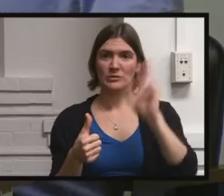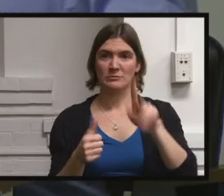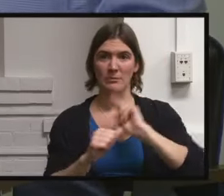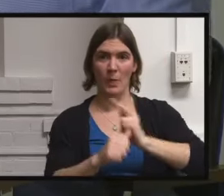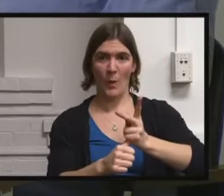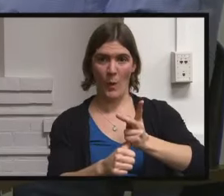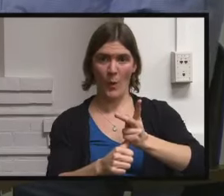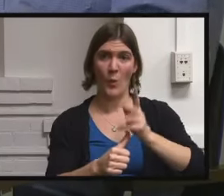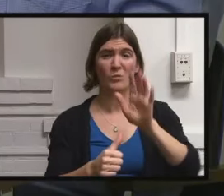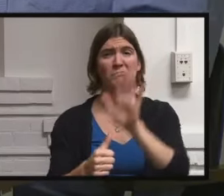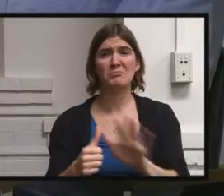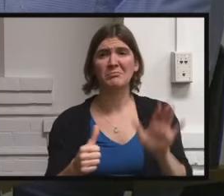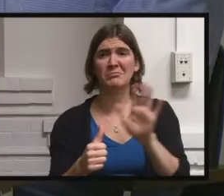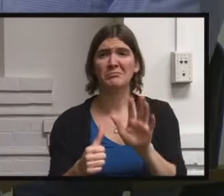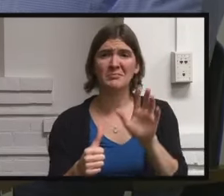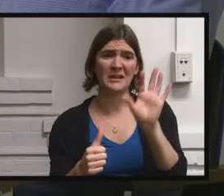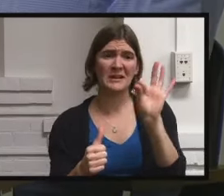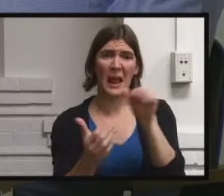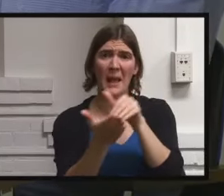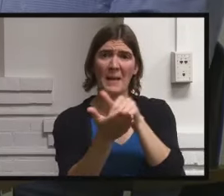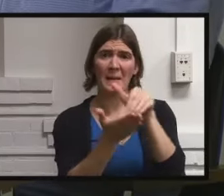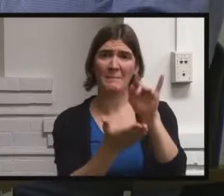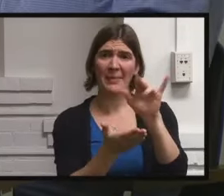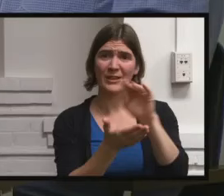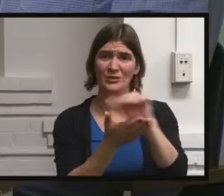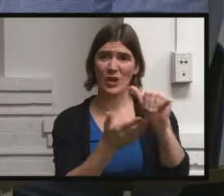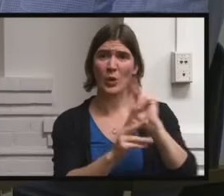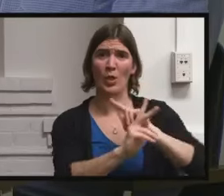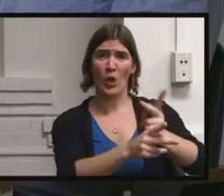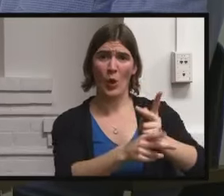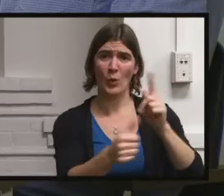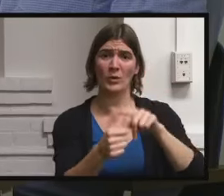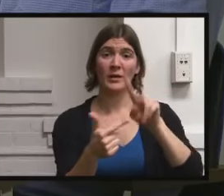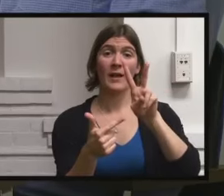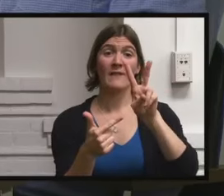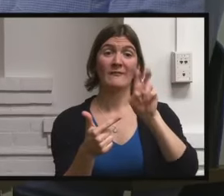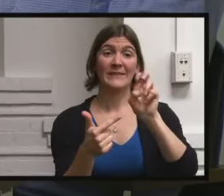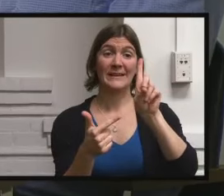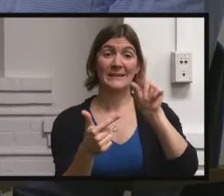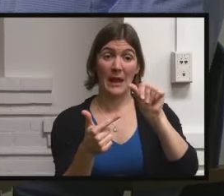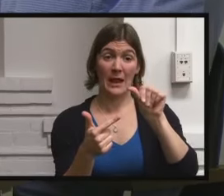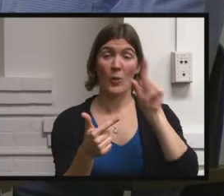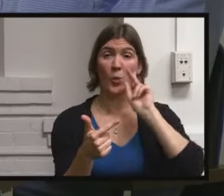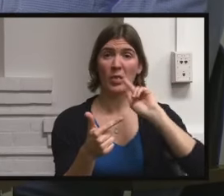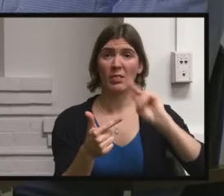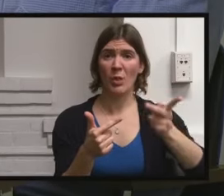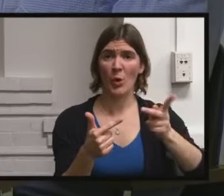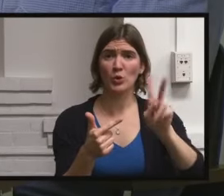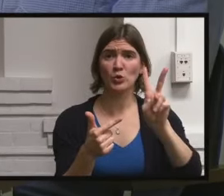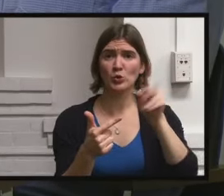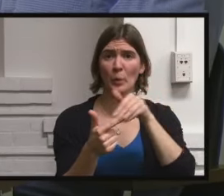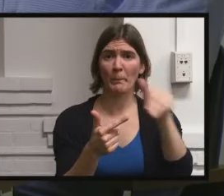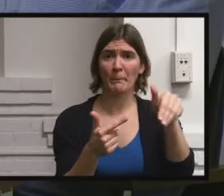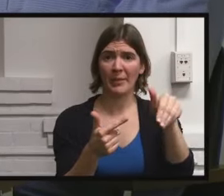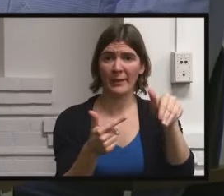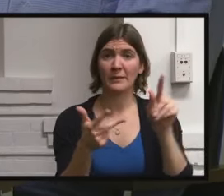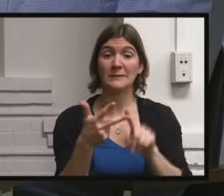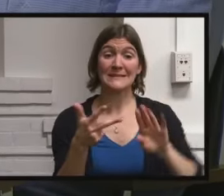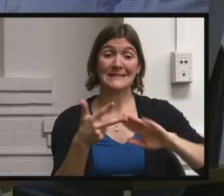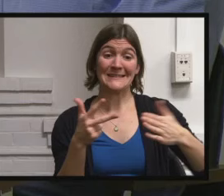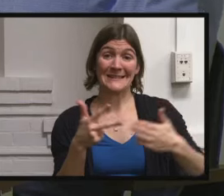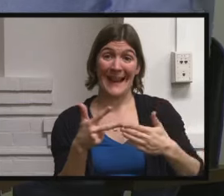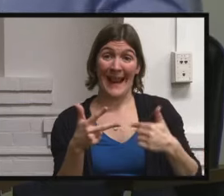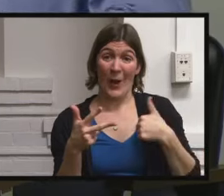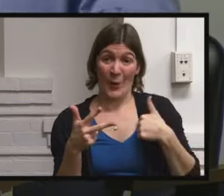lending somewhere in the neighborhood of $9 million. VEDA, I believe, roughly in the $2 million range in the town of Brattleboro